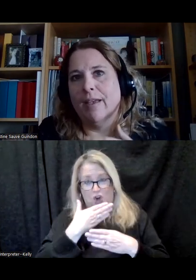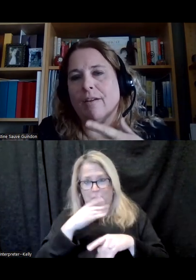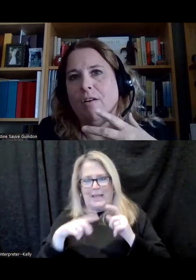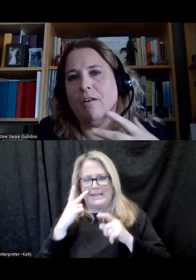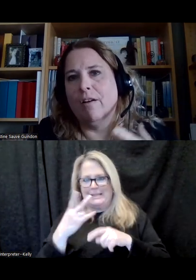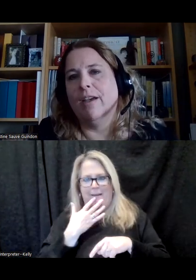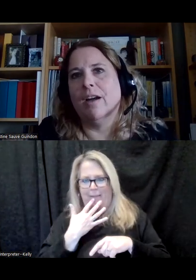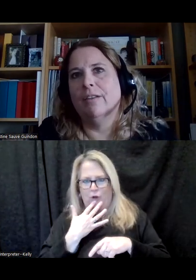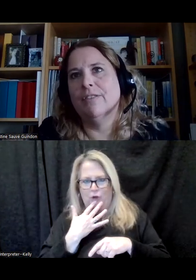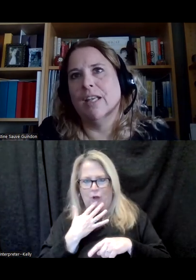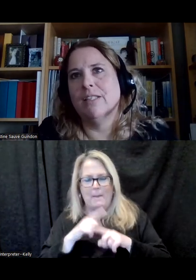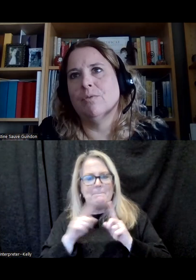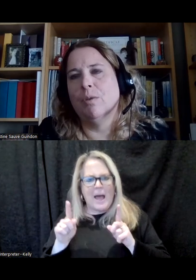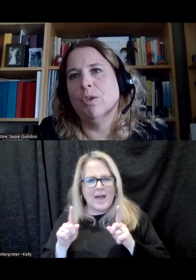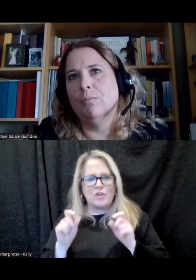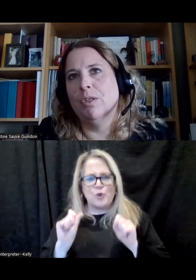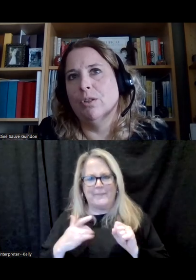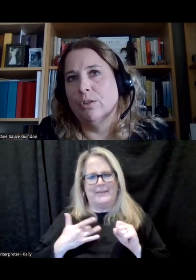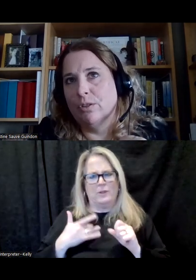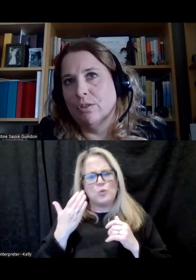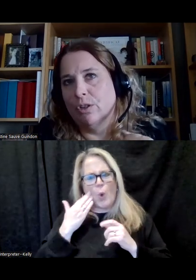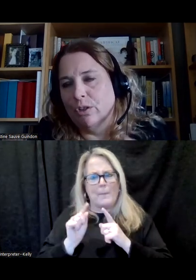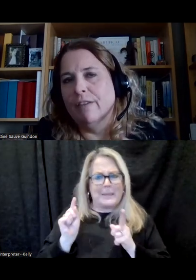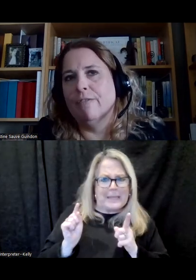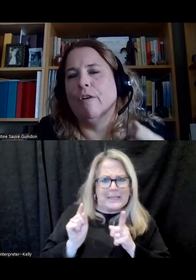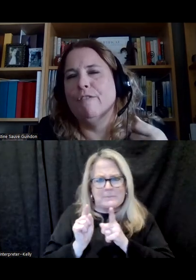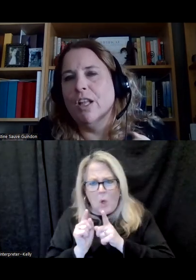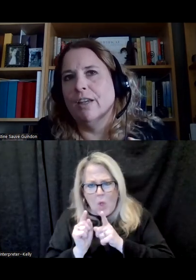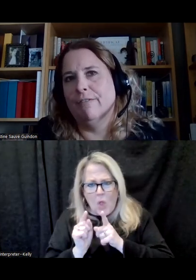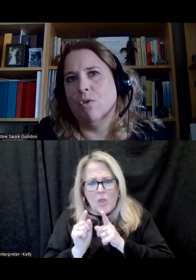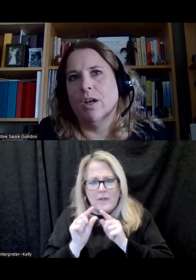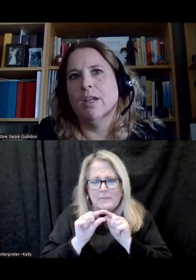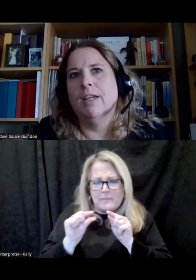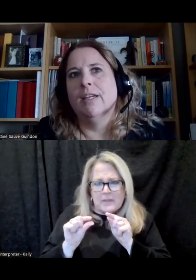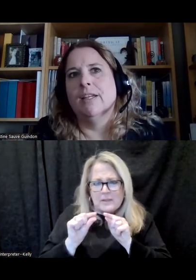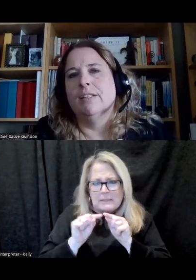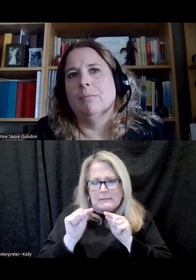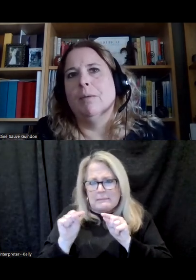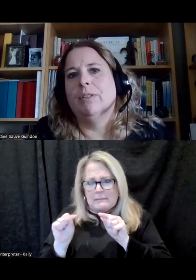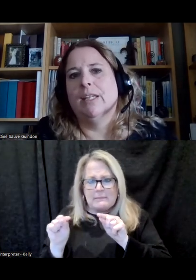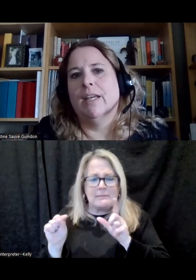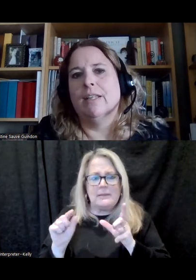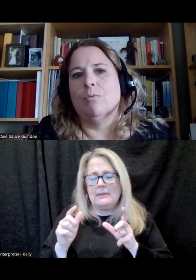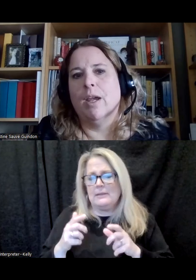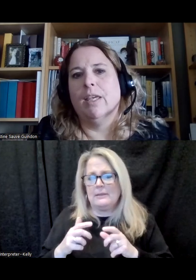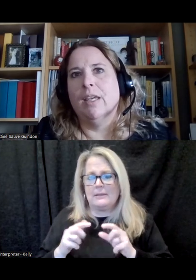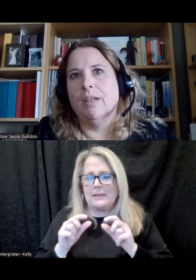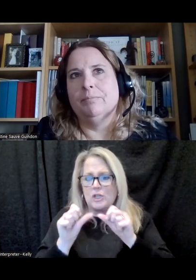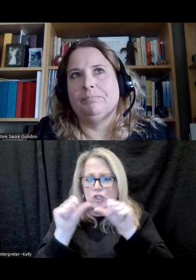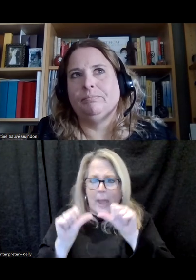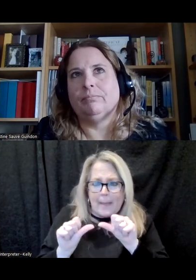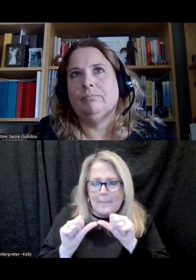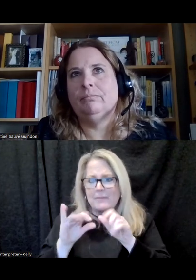but all that kind of sense that we could be looking for or feeling for to be able to get the right